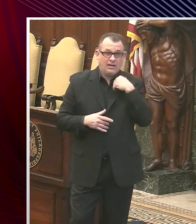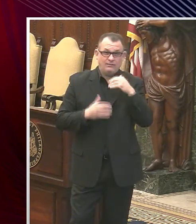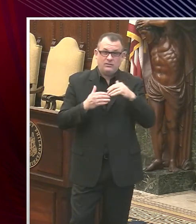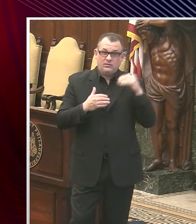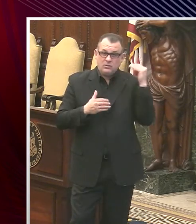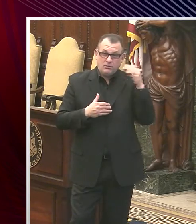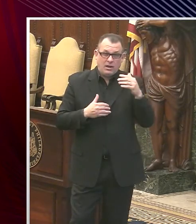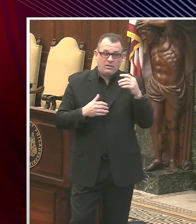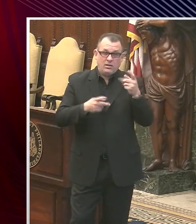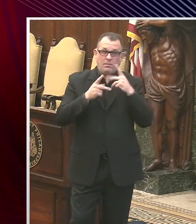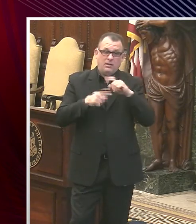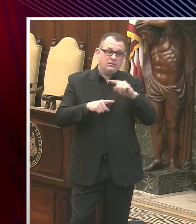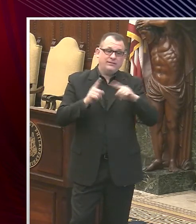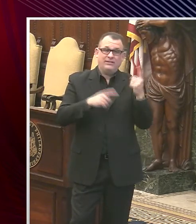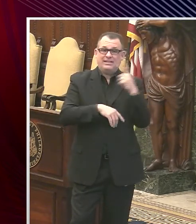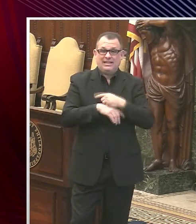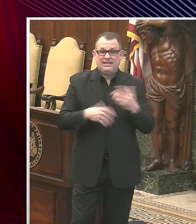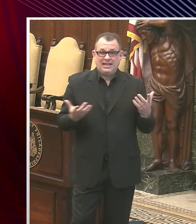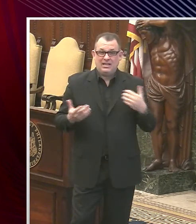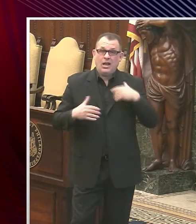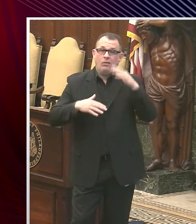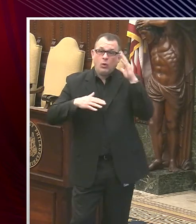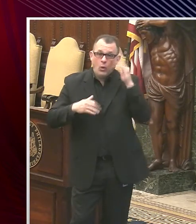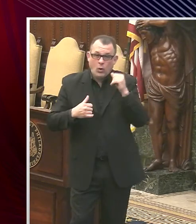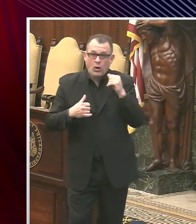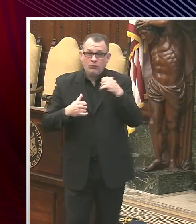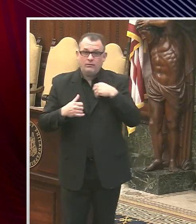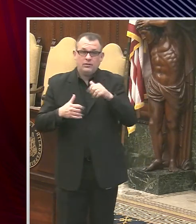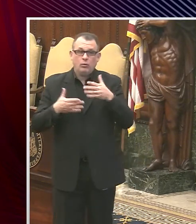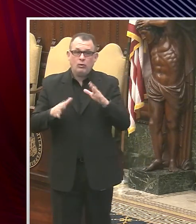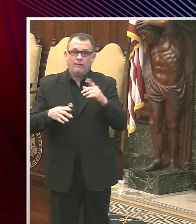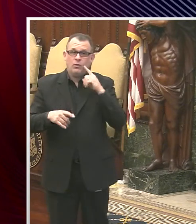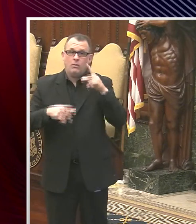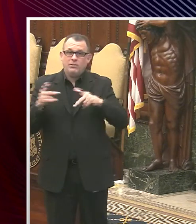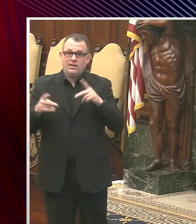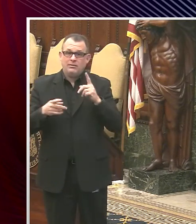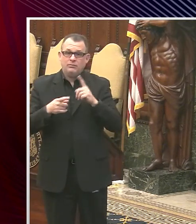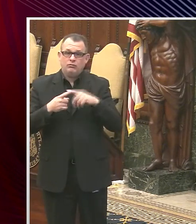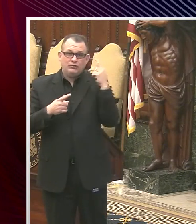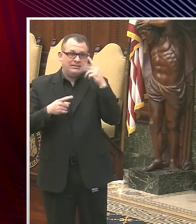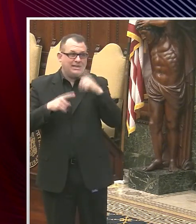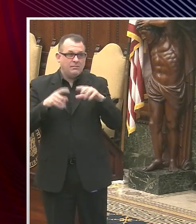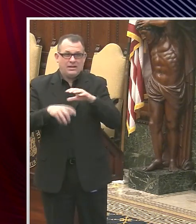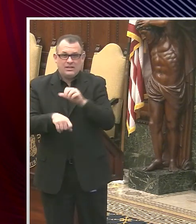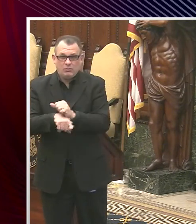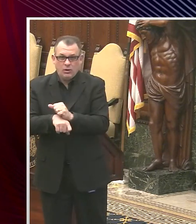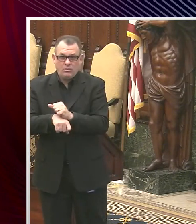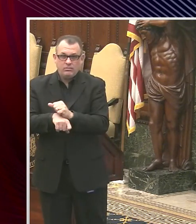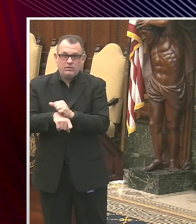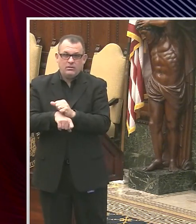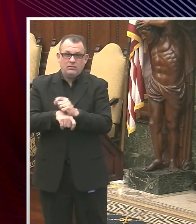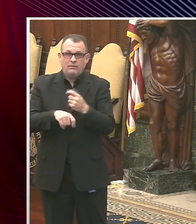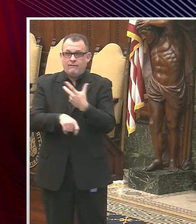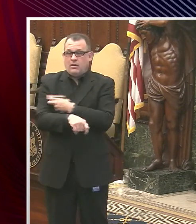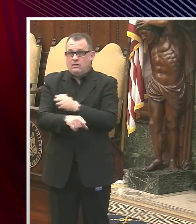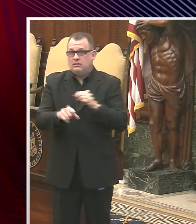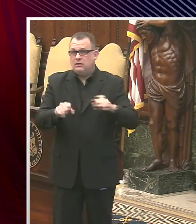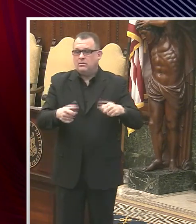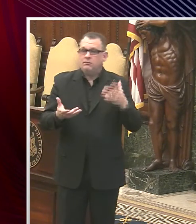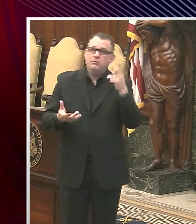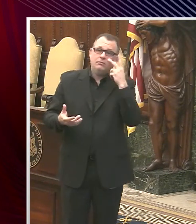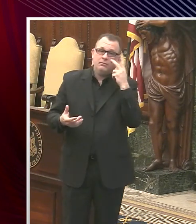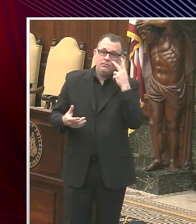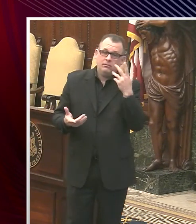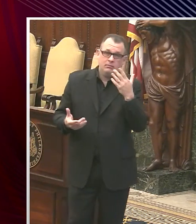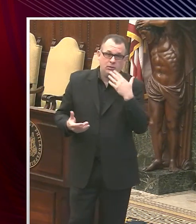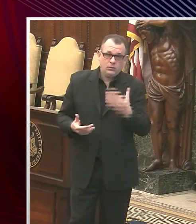another day. But we're hoping that'll be an avenue for people who, for whatever reason, couldn't schedule appointments to still get vaccinated. Excellent, thank